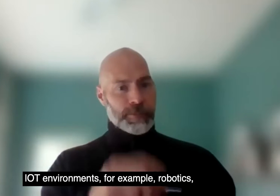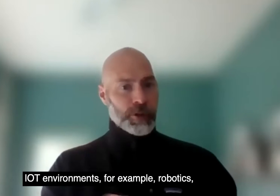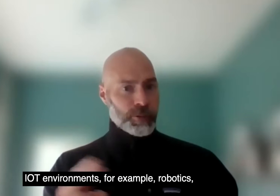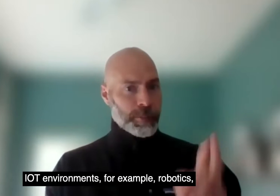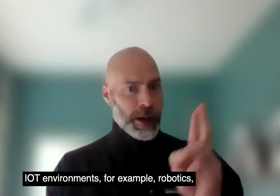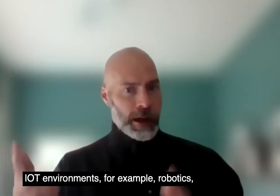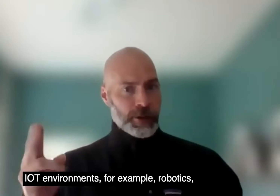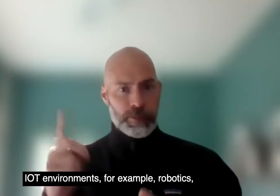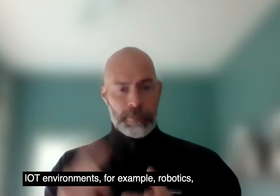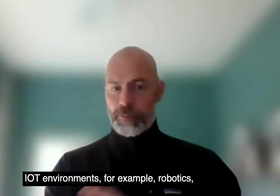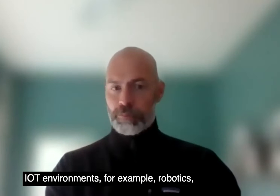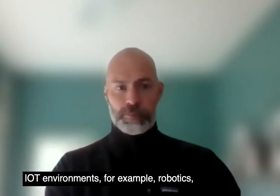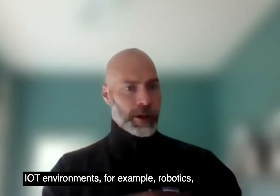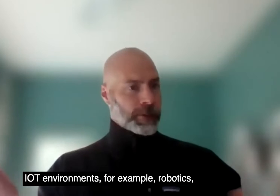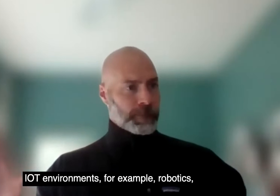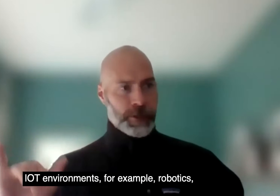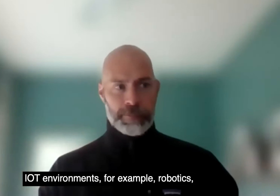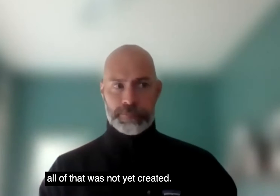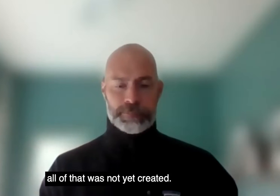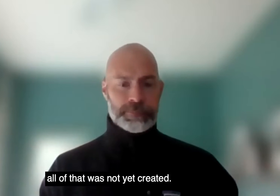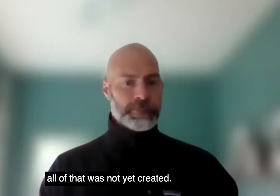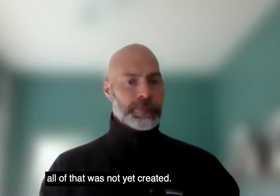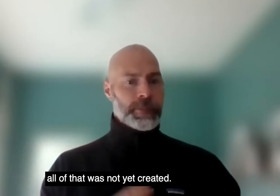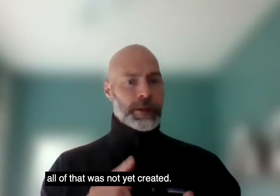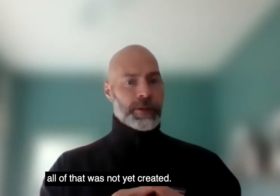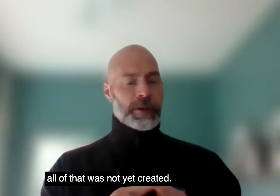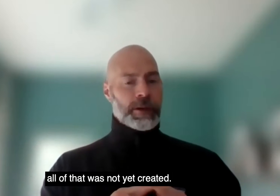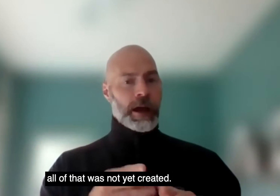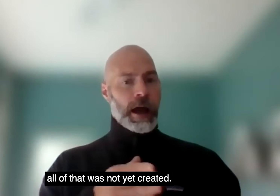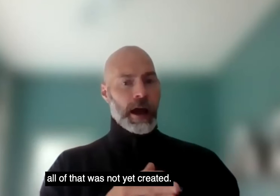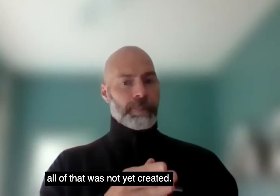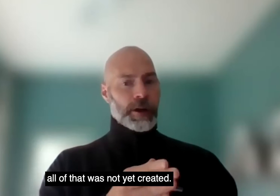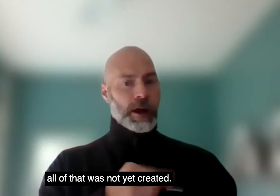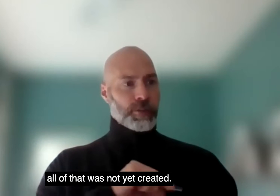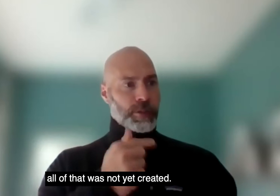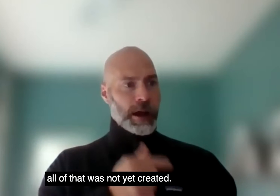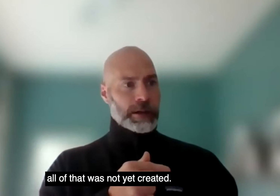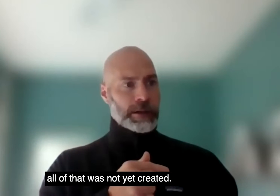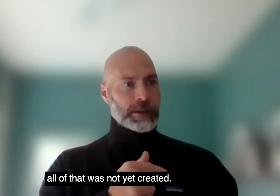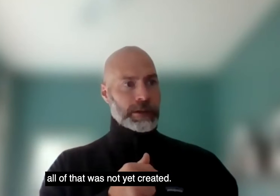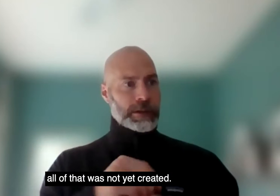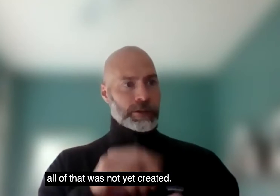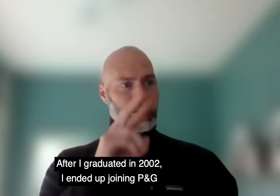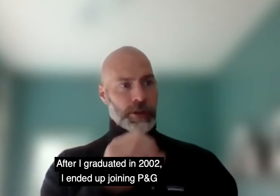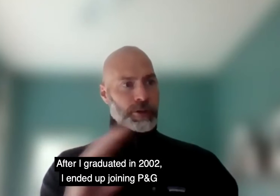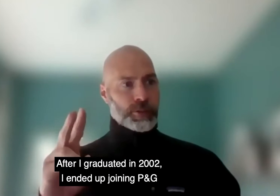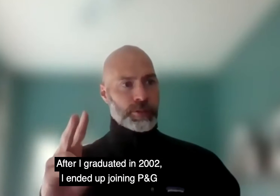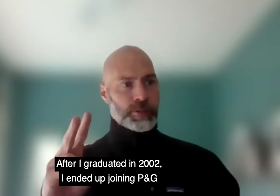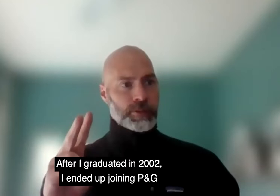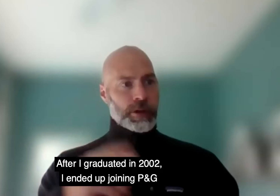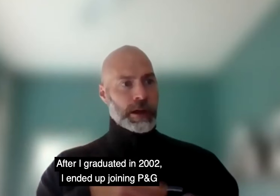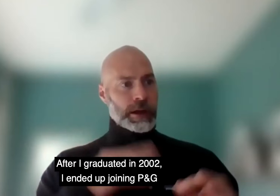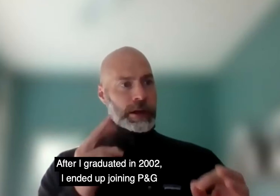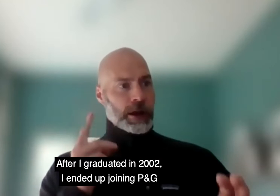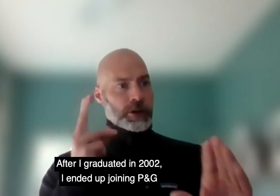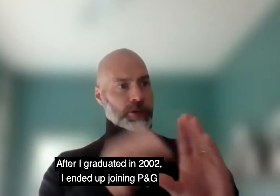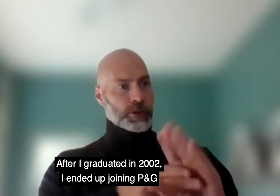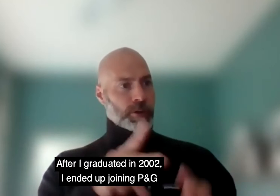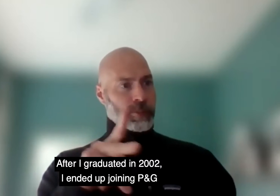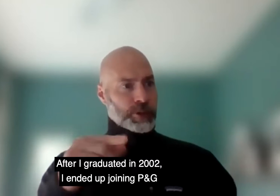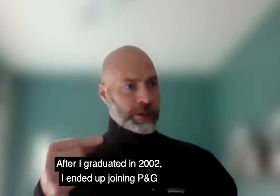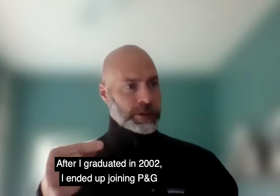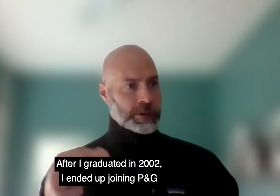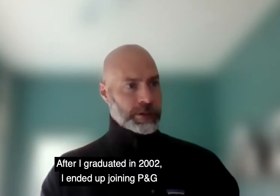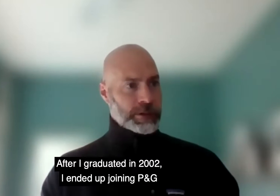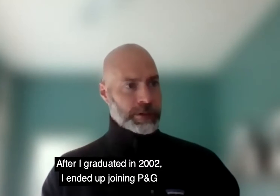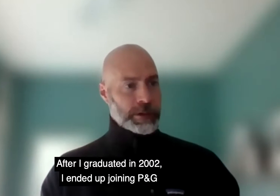IoT environments, for example, robotics, all of that was not yet created. After I graduated in